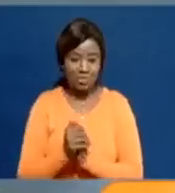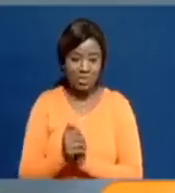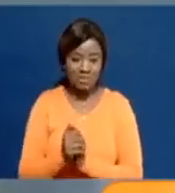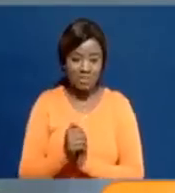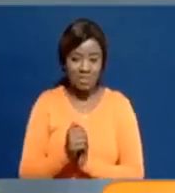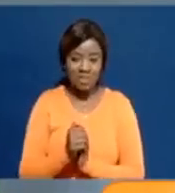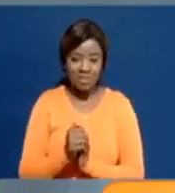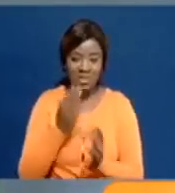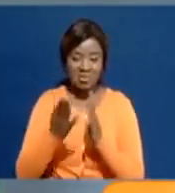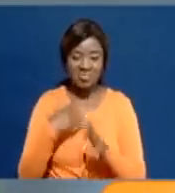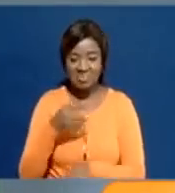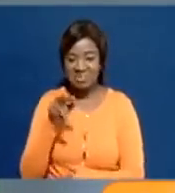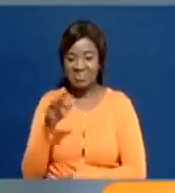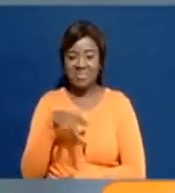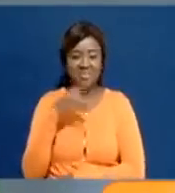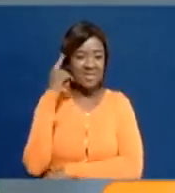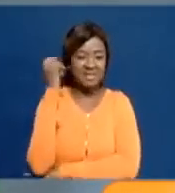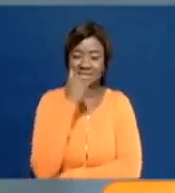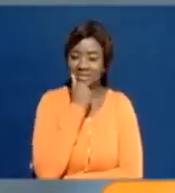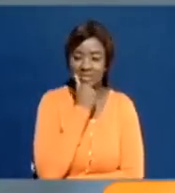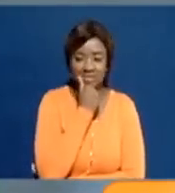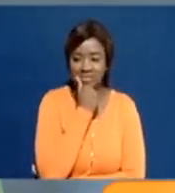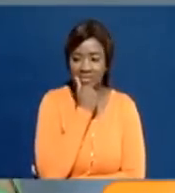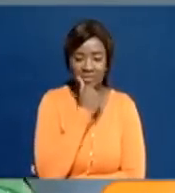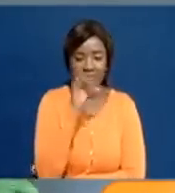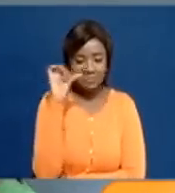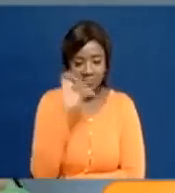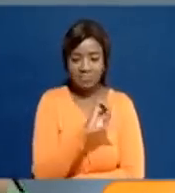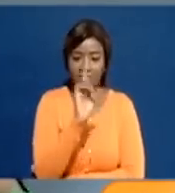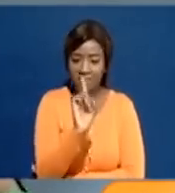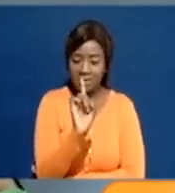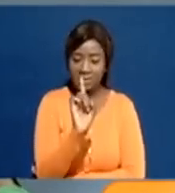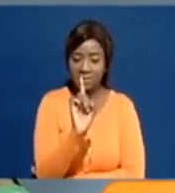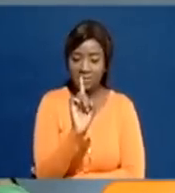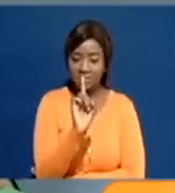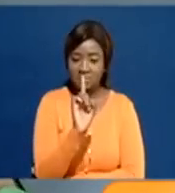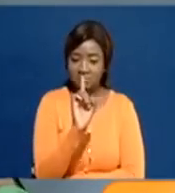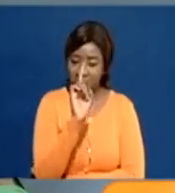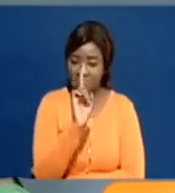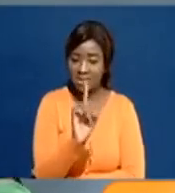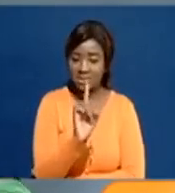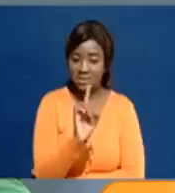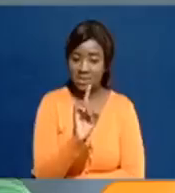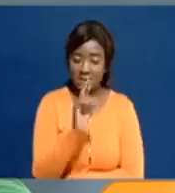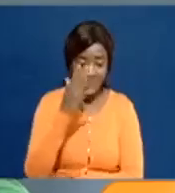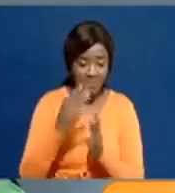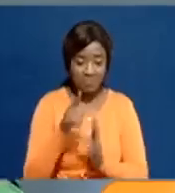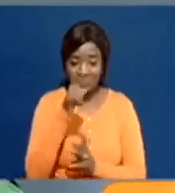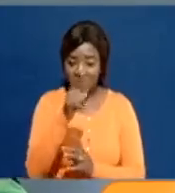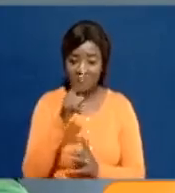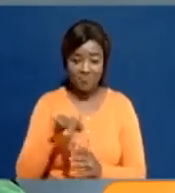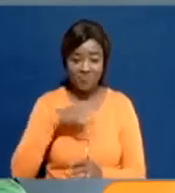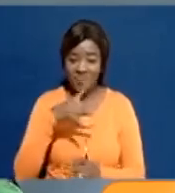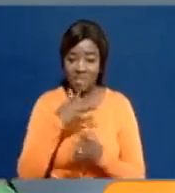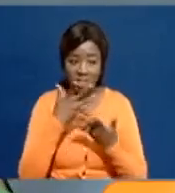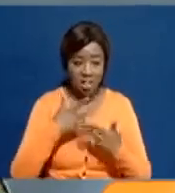grim, it looks bad, it looks very grim, it looks bad. But you could be in the other percentage that really should not feel